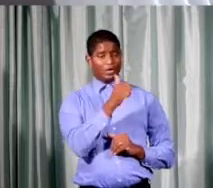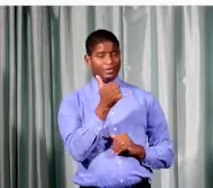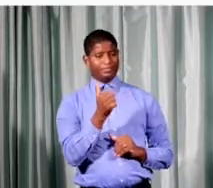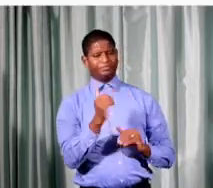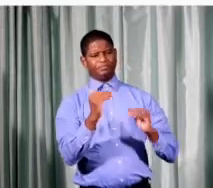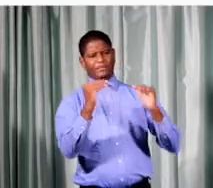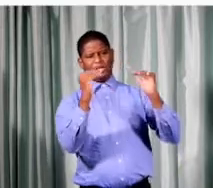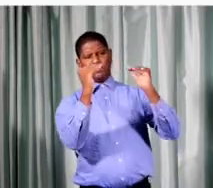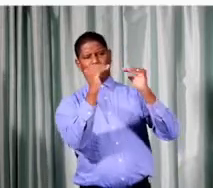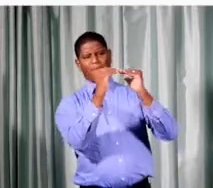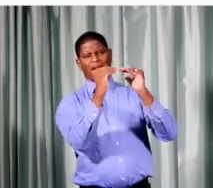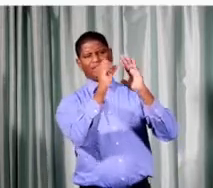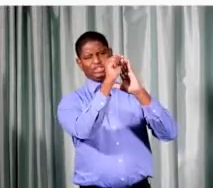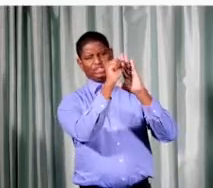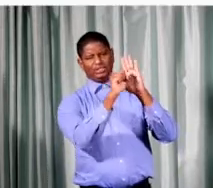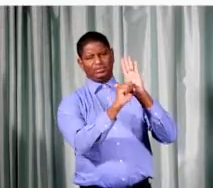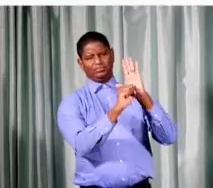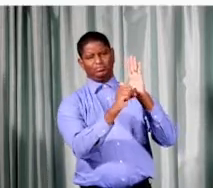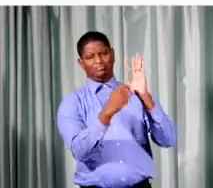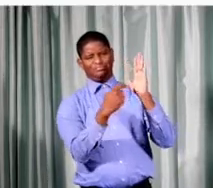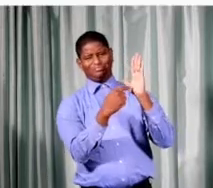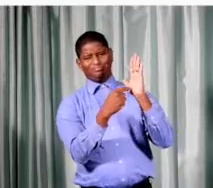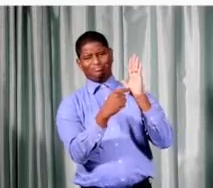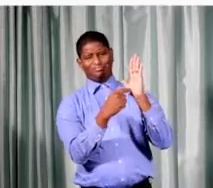Very simple. Assets.